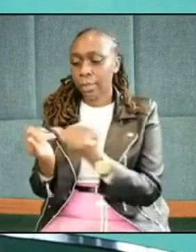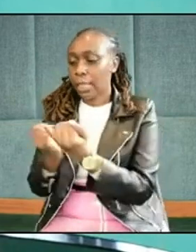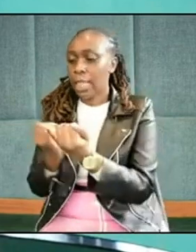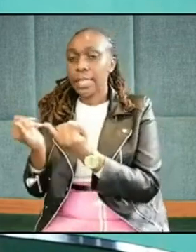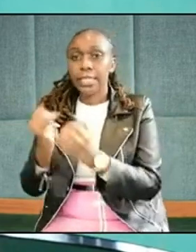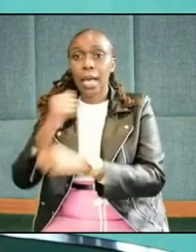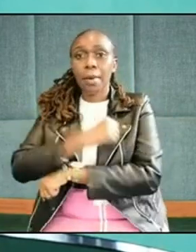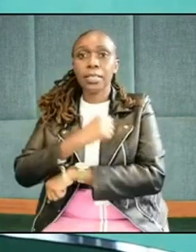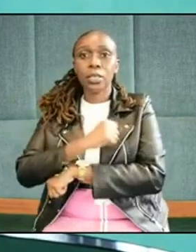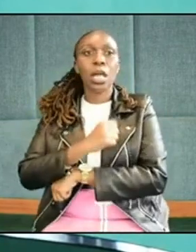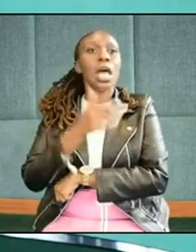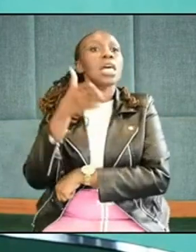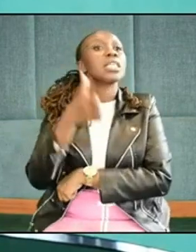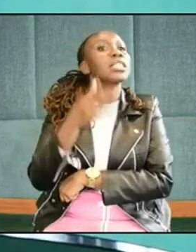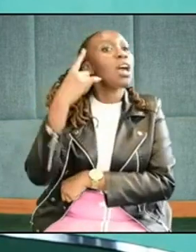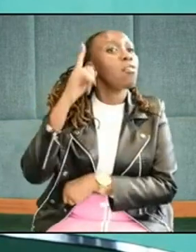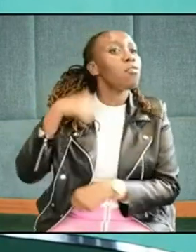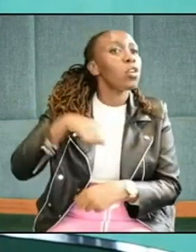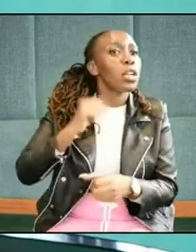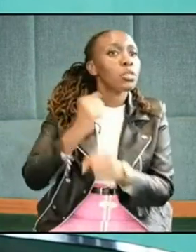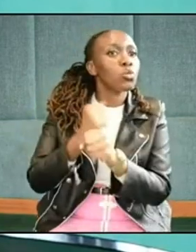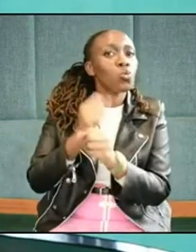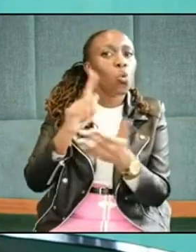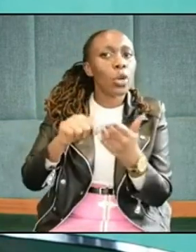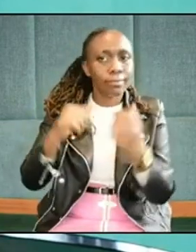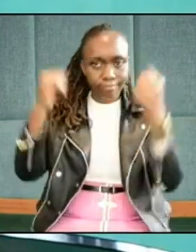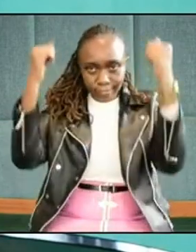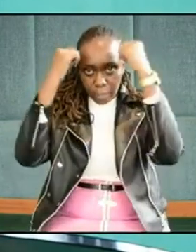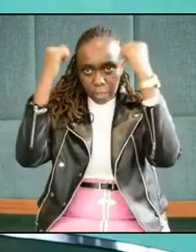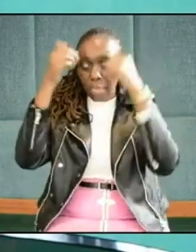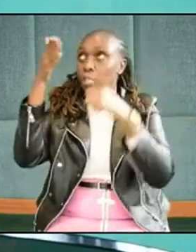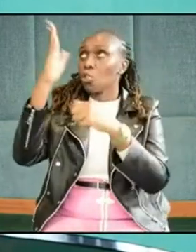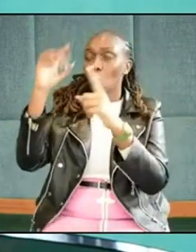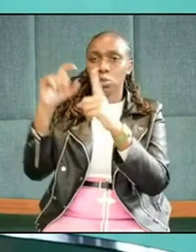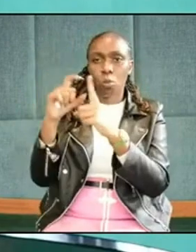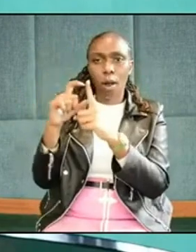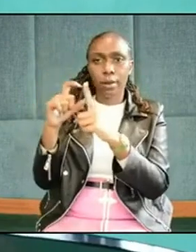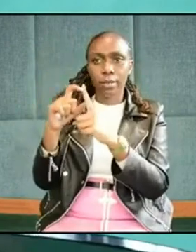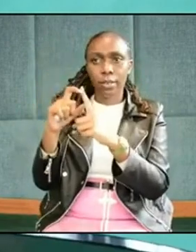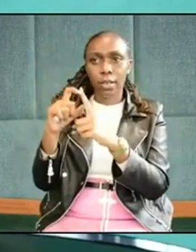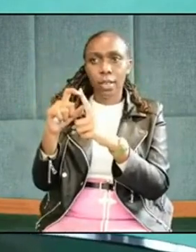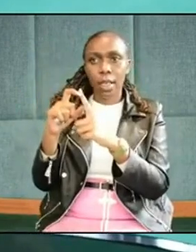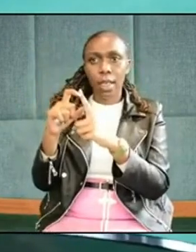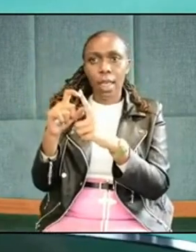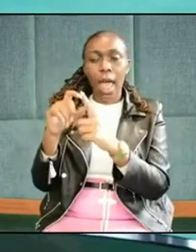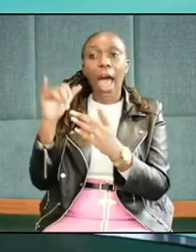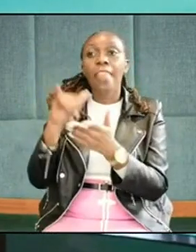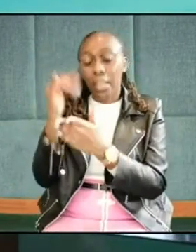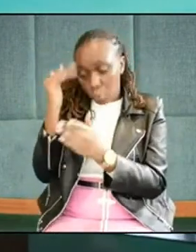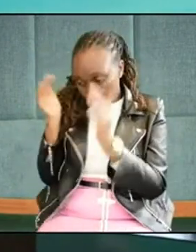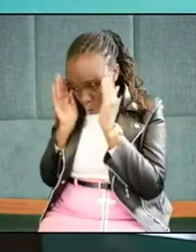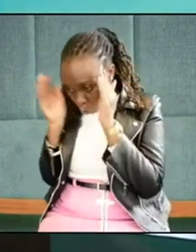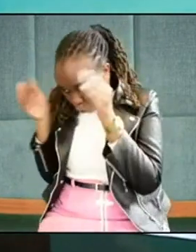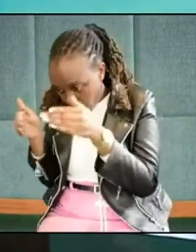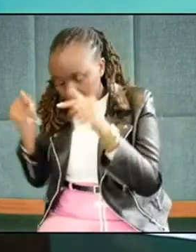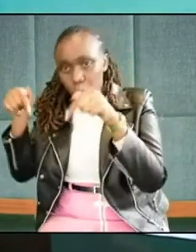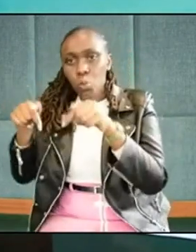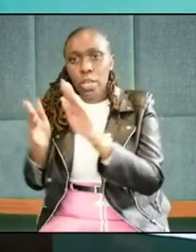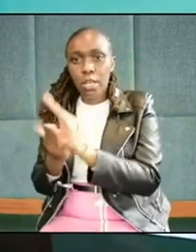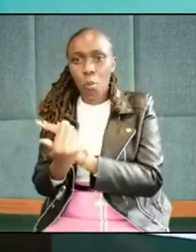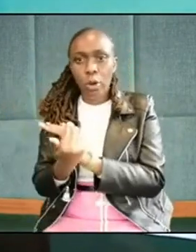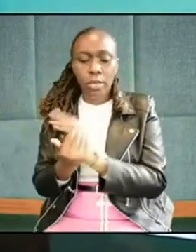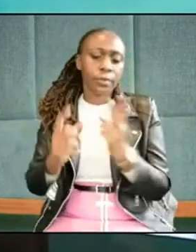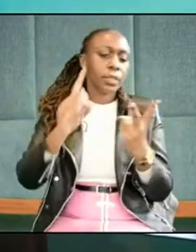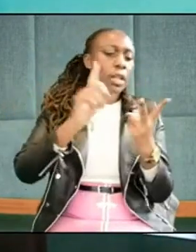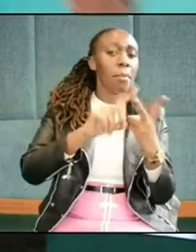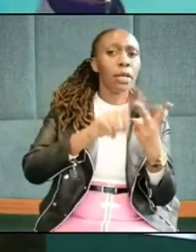school is there for us to study the Word of God. And that is the one that we are going to focus on this morning. Number